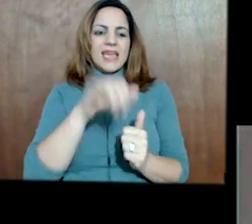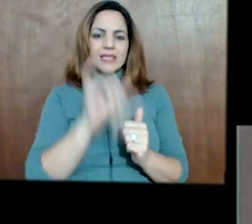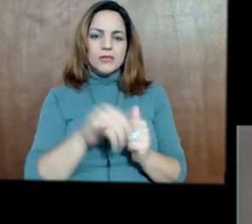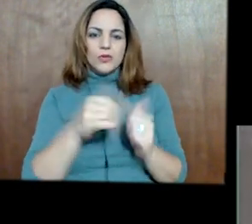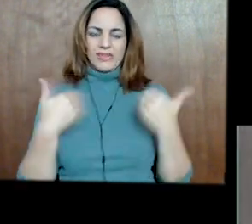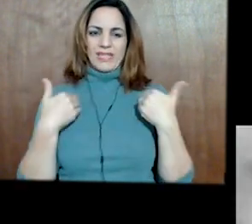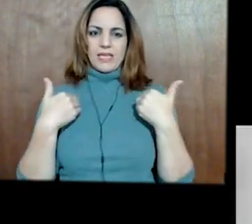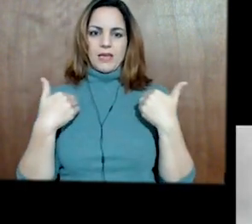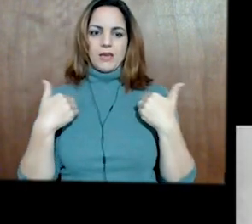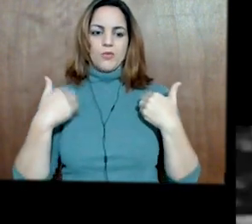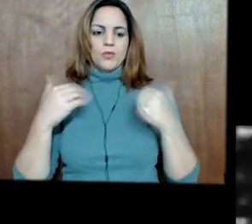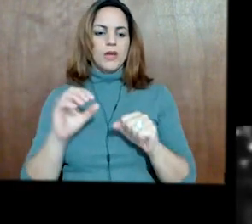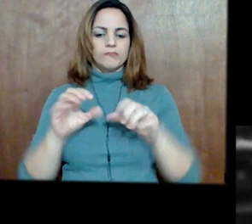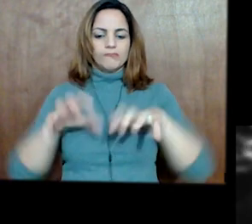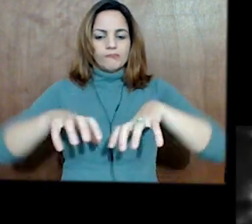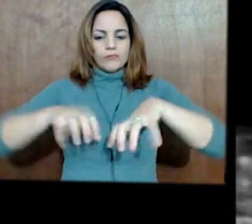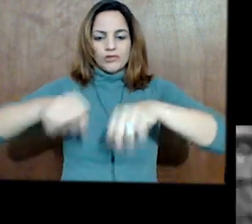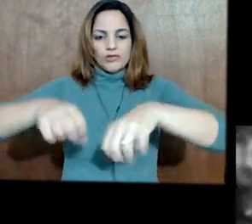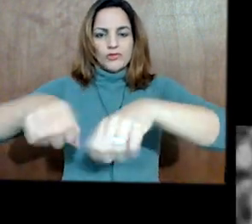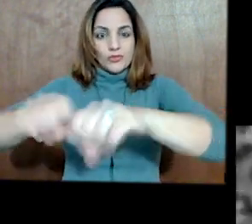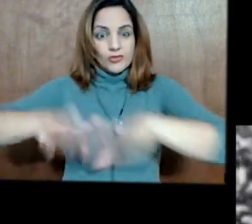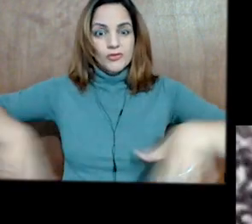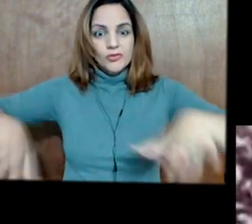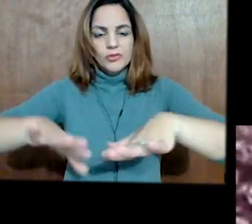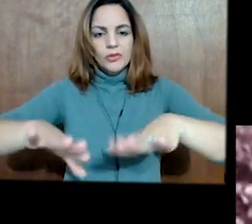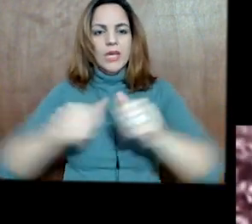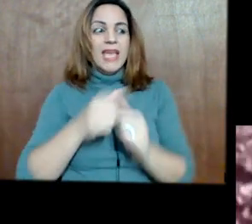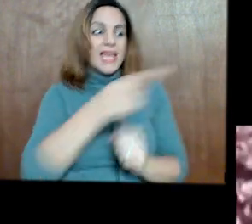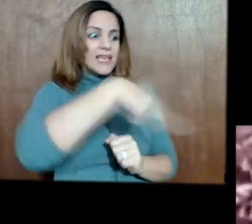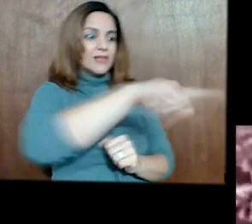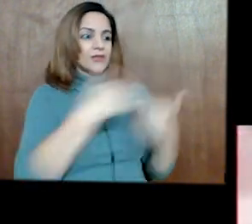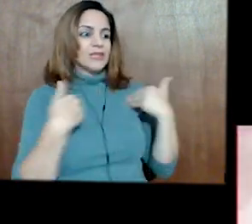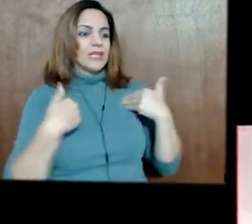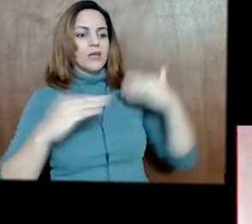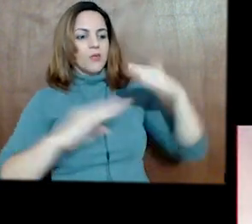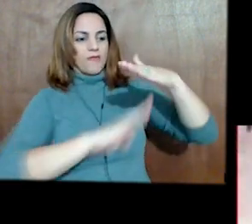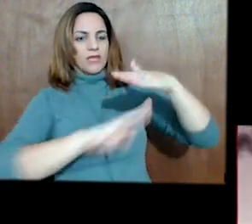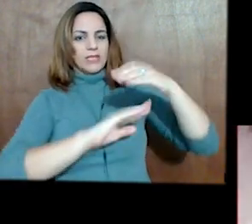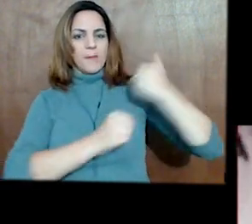That's important as a military base, that's important as a portion of the US capitalist economy.